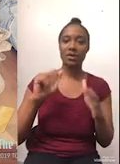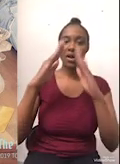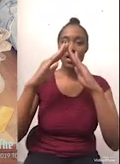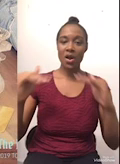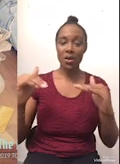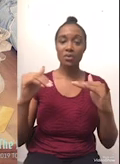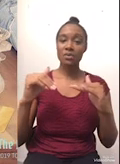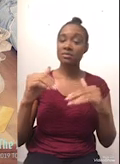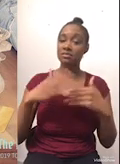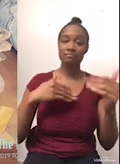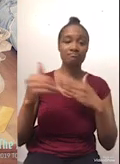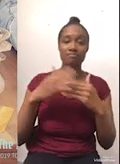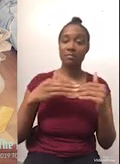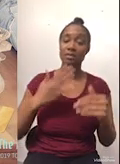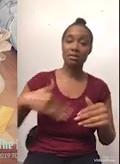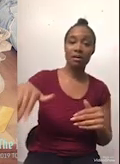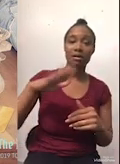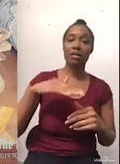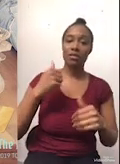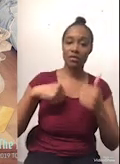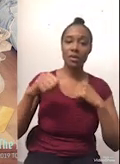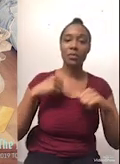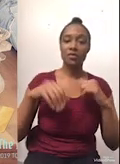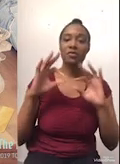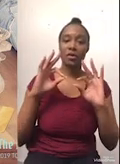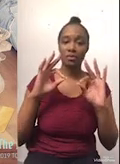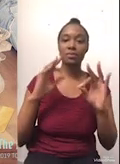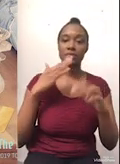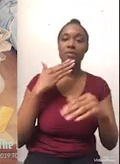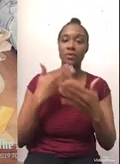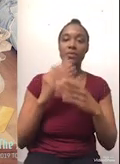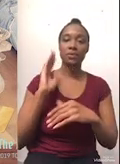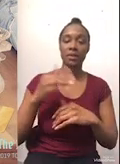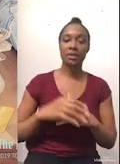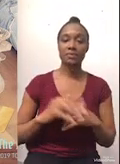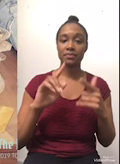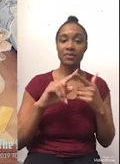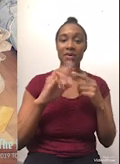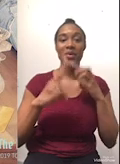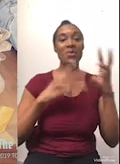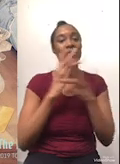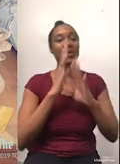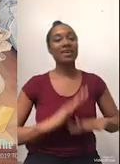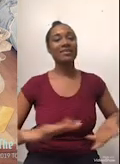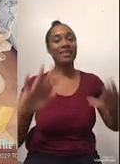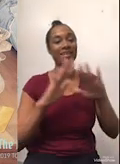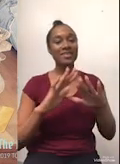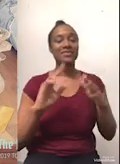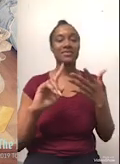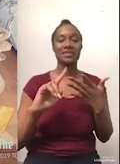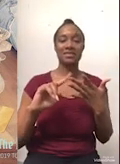wherever we are invited to perform. Kun, all around the world. Kogiel,